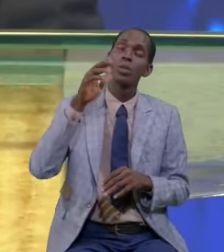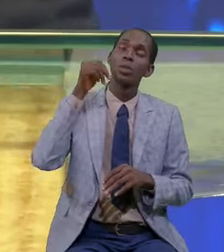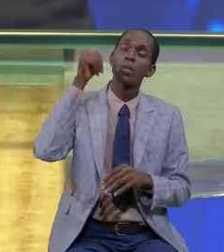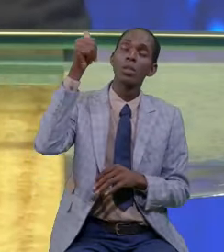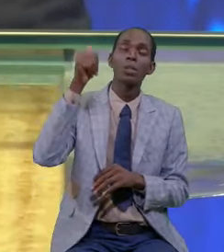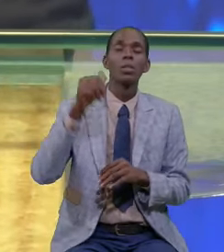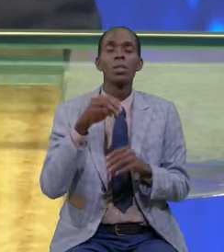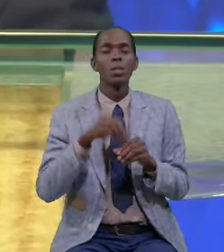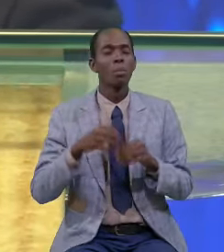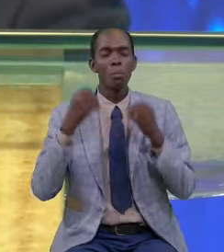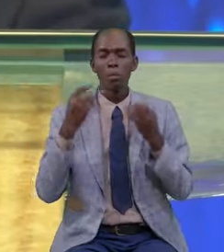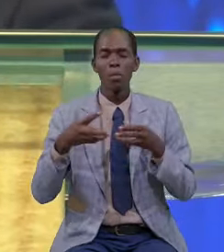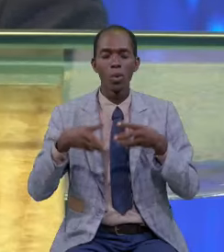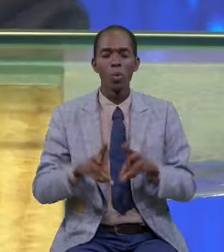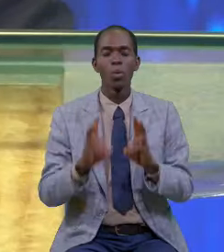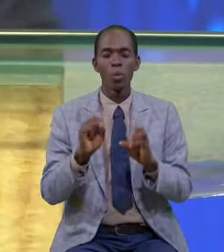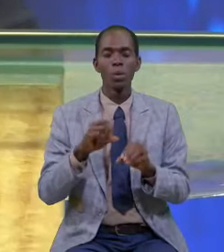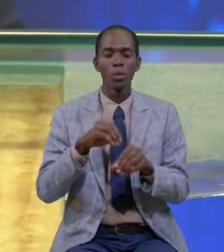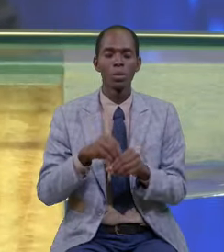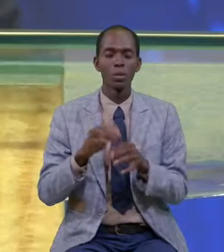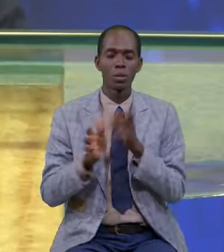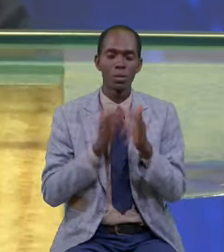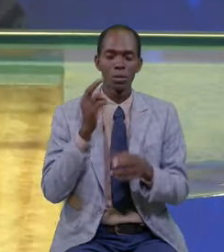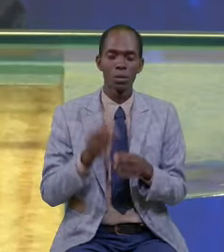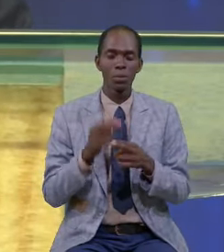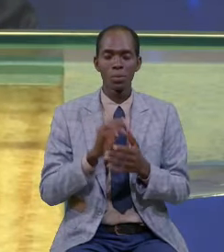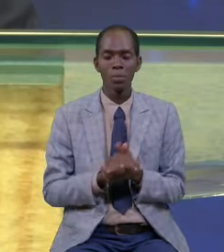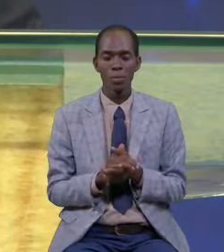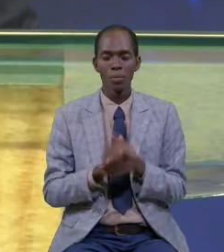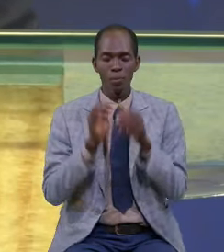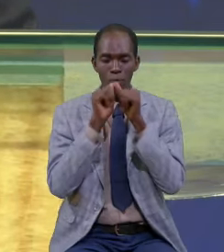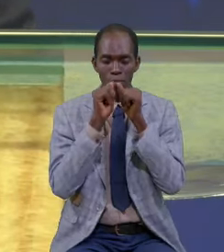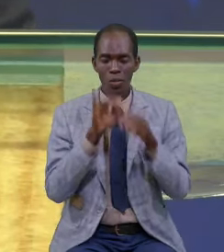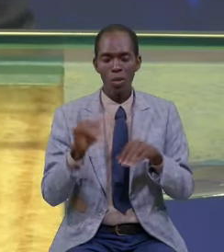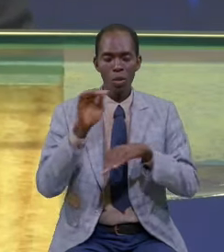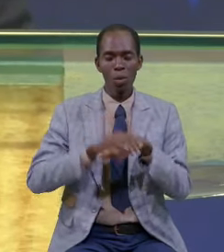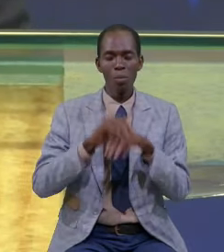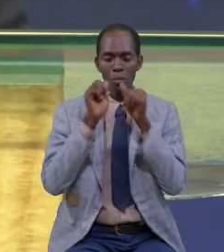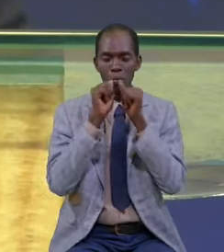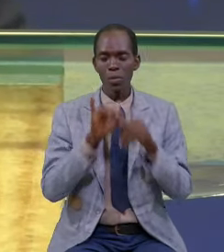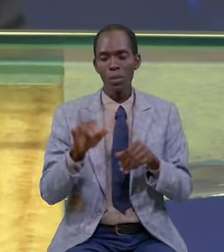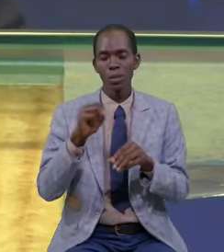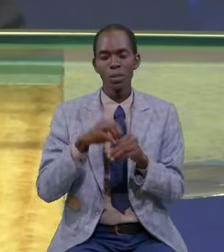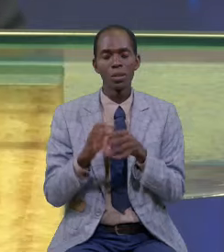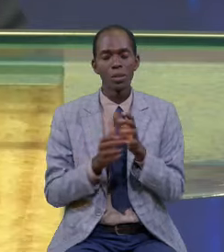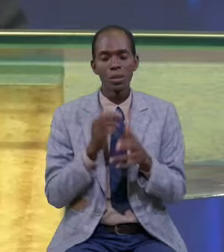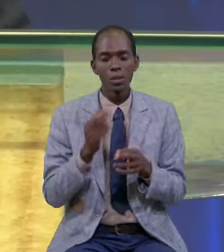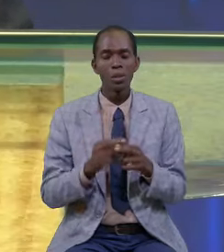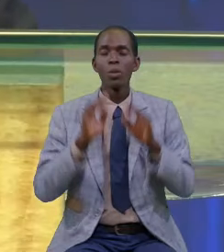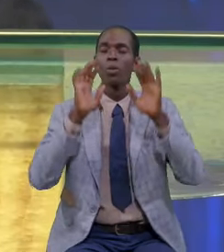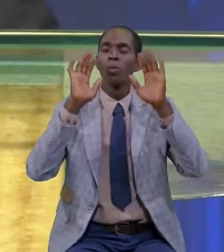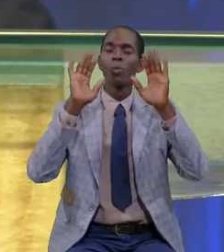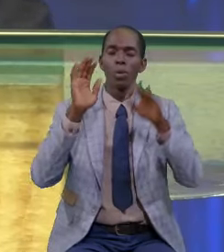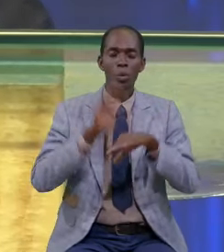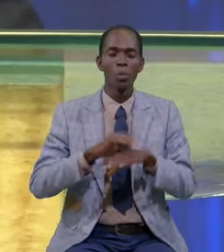manifold ways in Jesus' name. Blessing upon blessing. Signs and wonders upon your